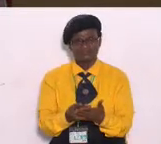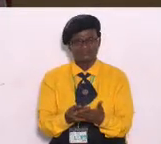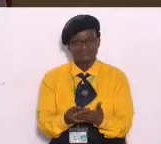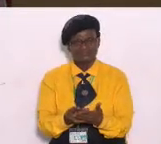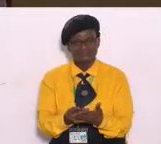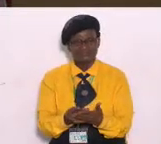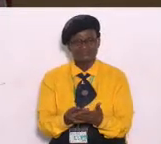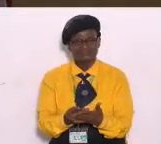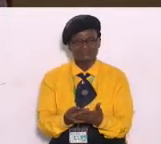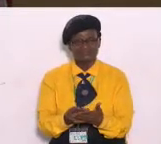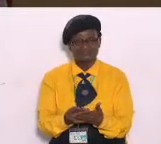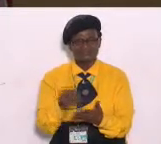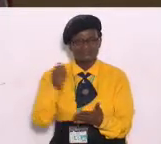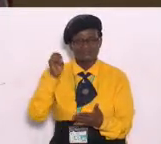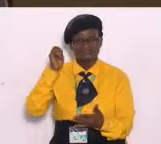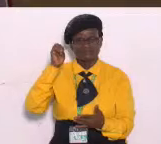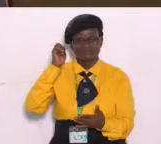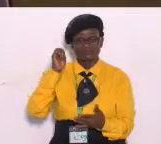discovered